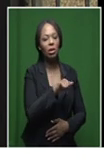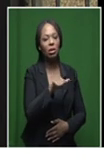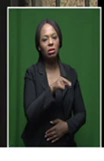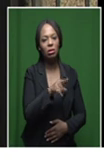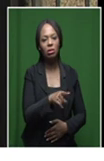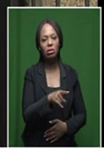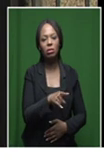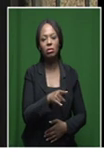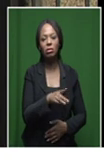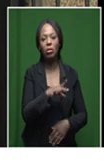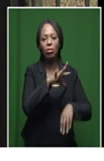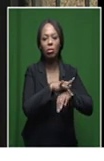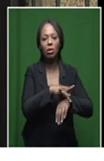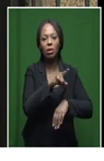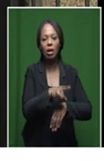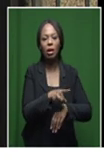High blood.